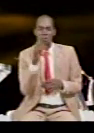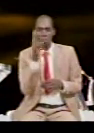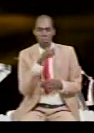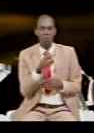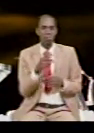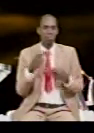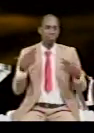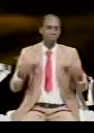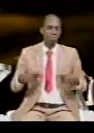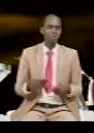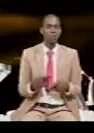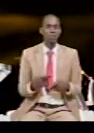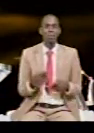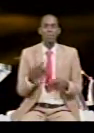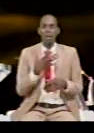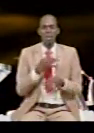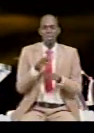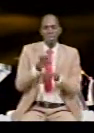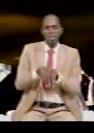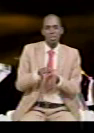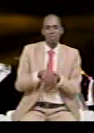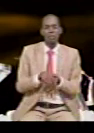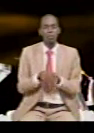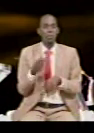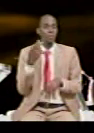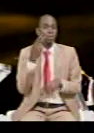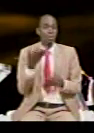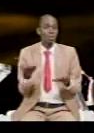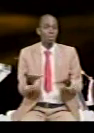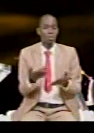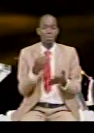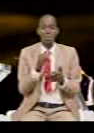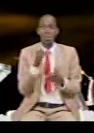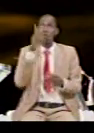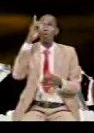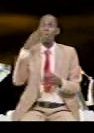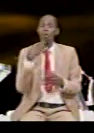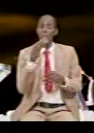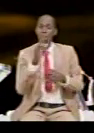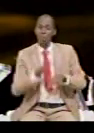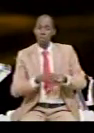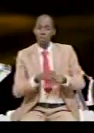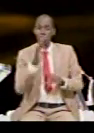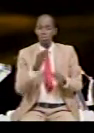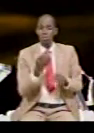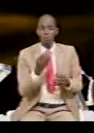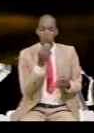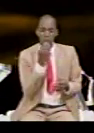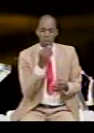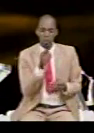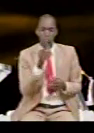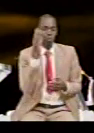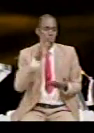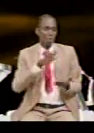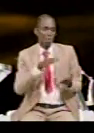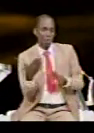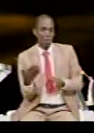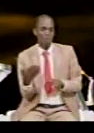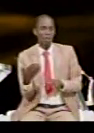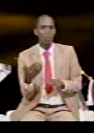says, if you do this, you will die. You'll be spiritually dead. You'll be lukewarm. The